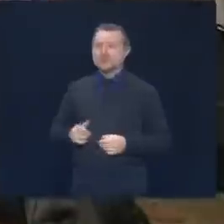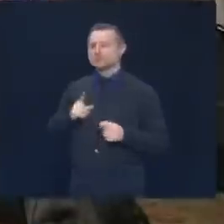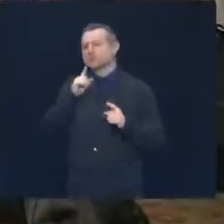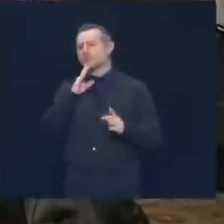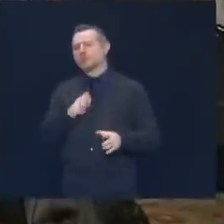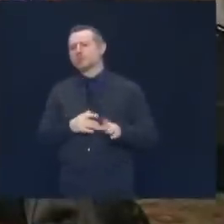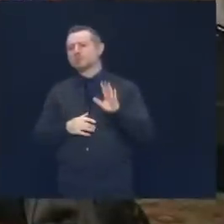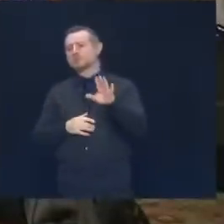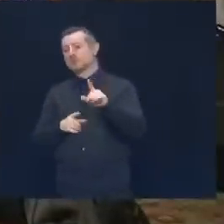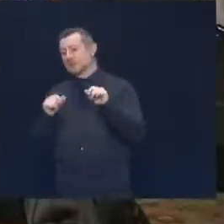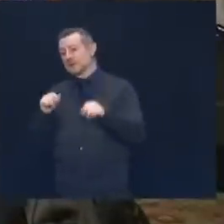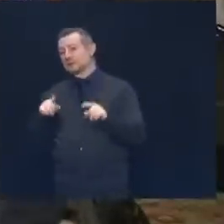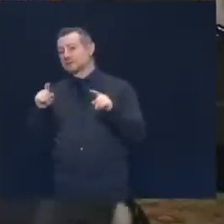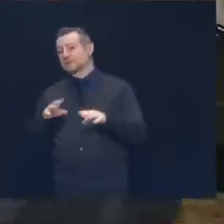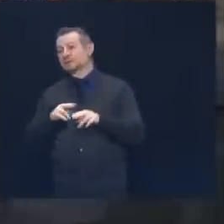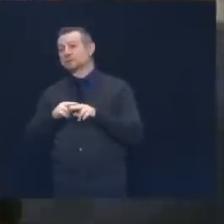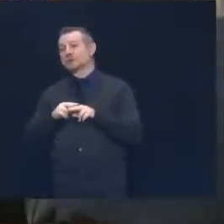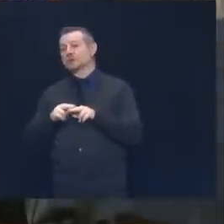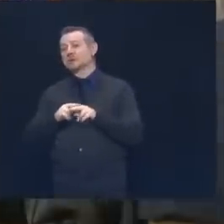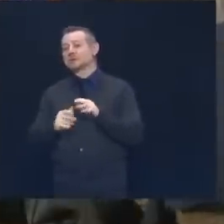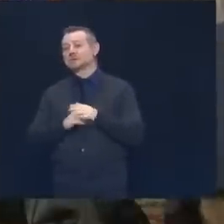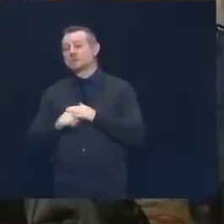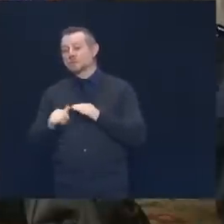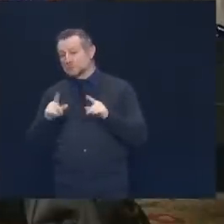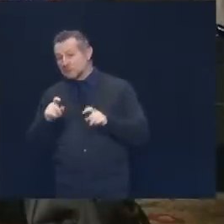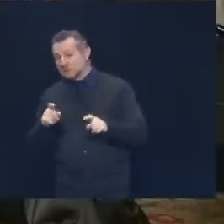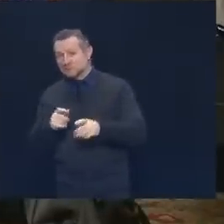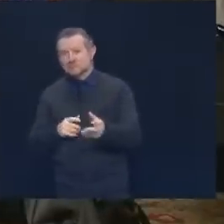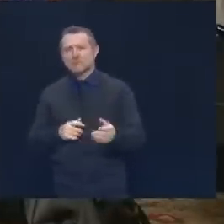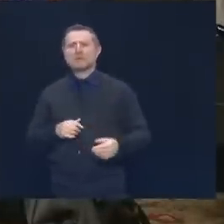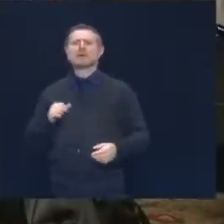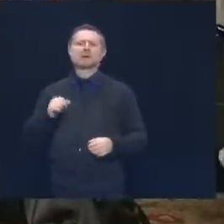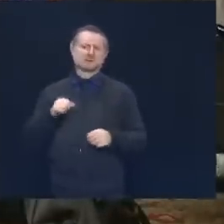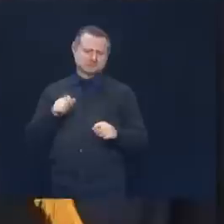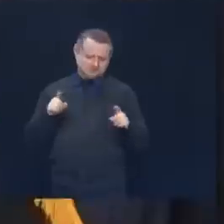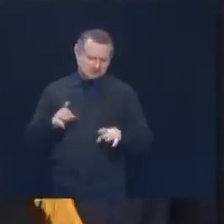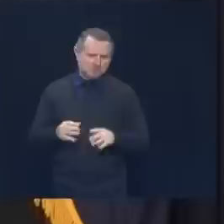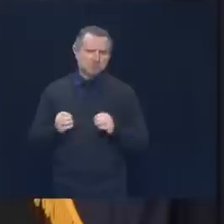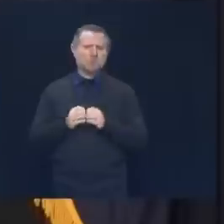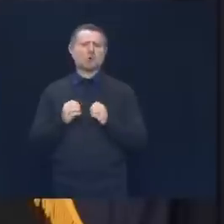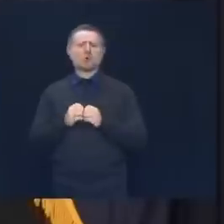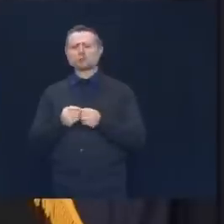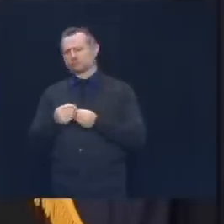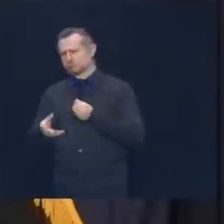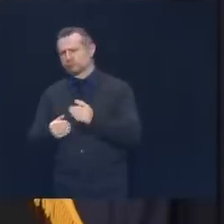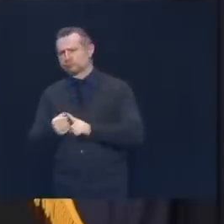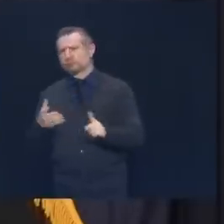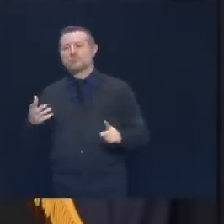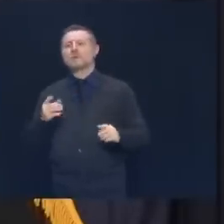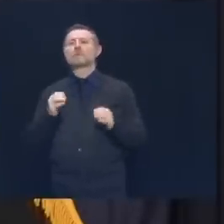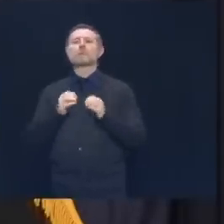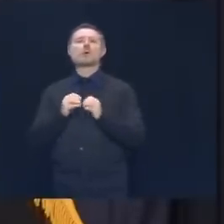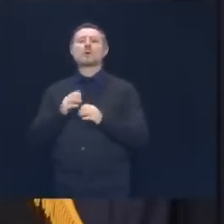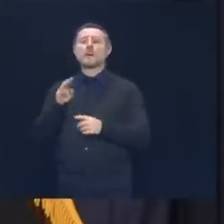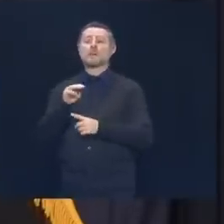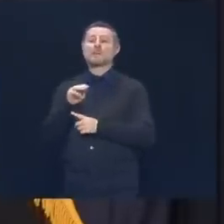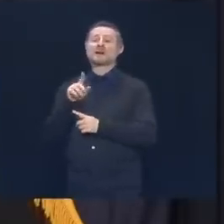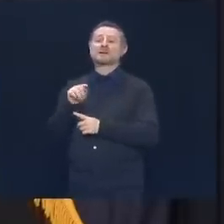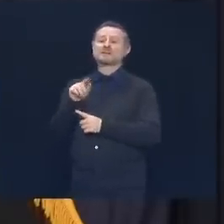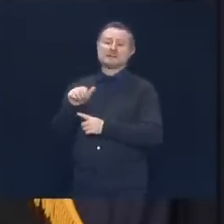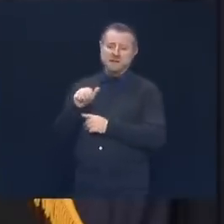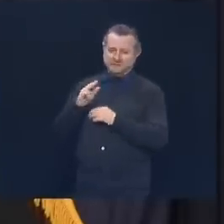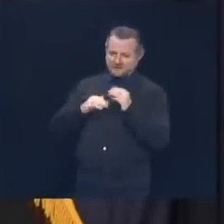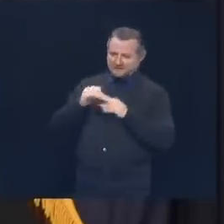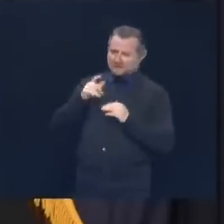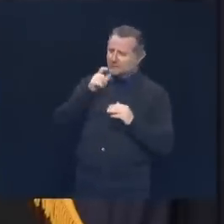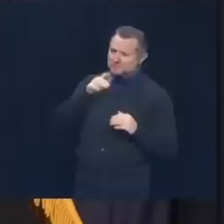train stations? We're testing more and making more testing available in all the MTA facilities and